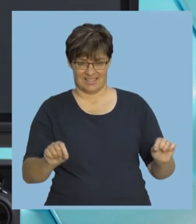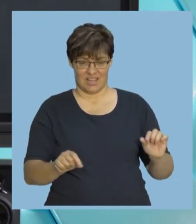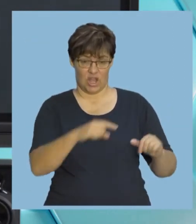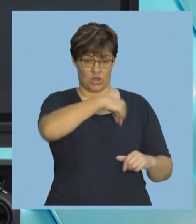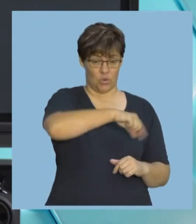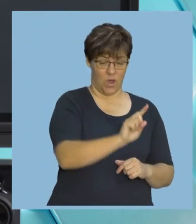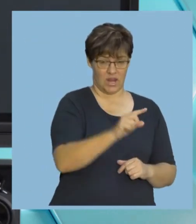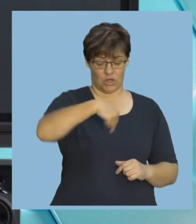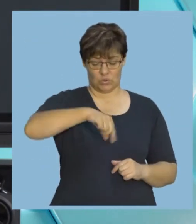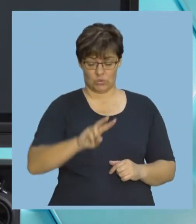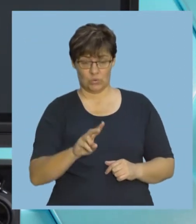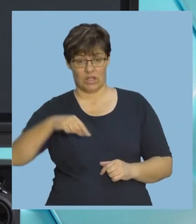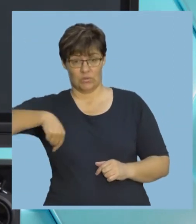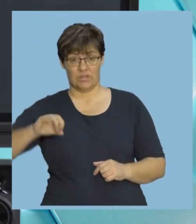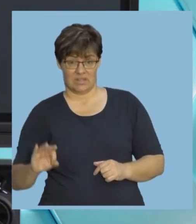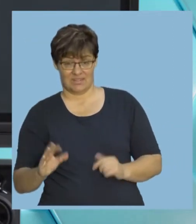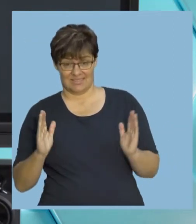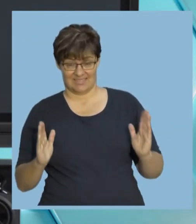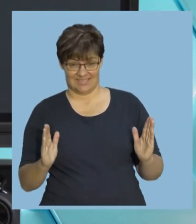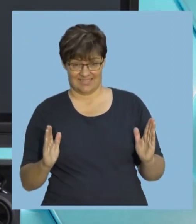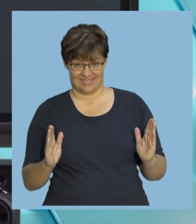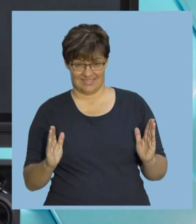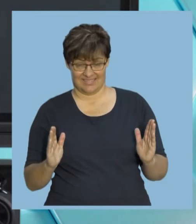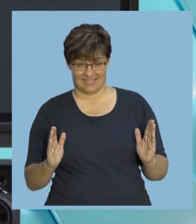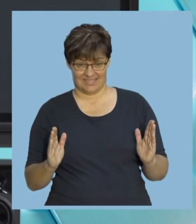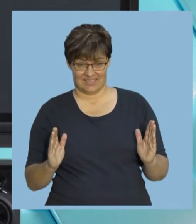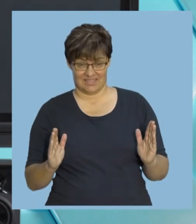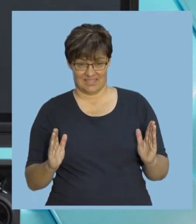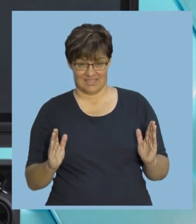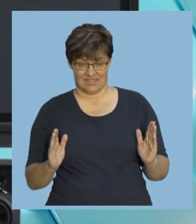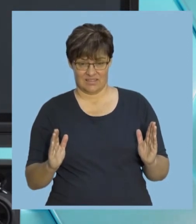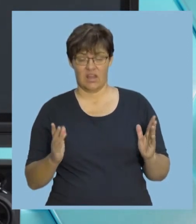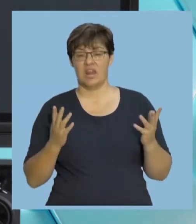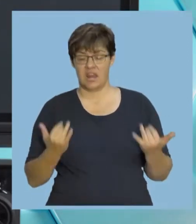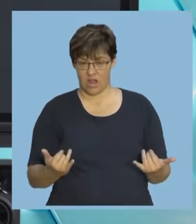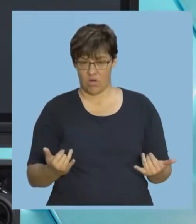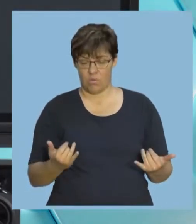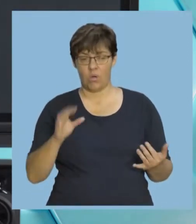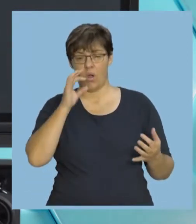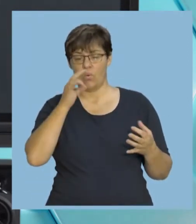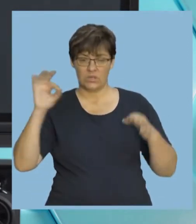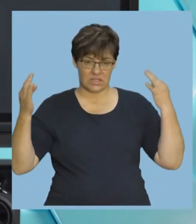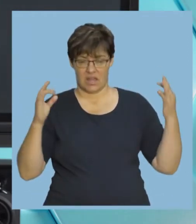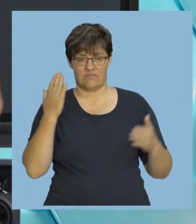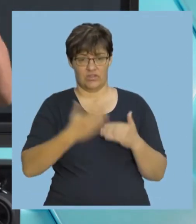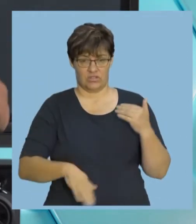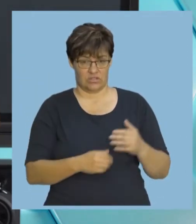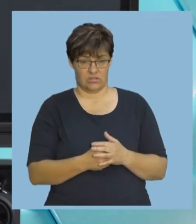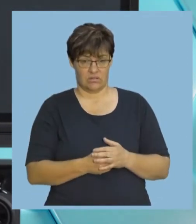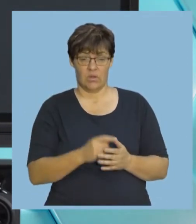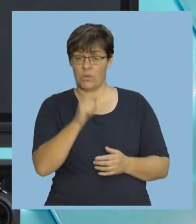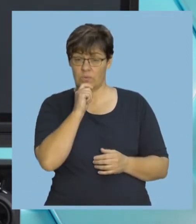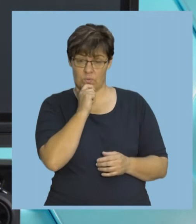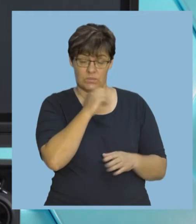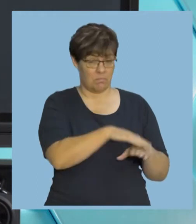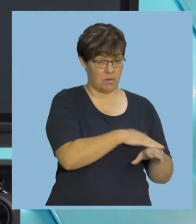box. And in the middle is your median, or Q2. Now let's complete our Whisker plot. We have not used